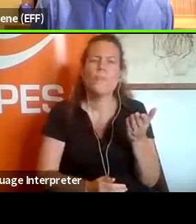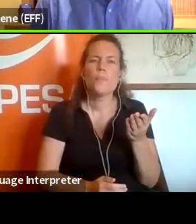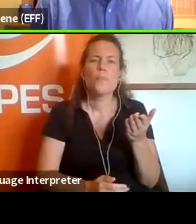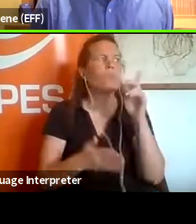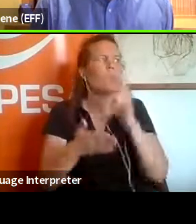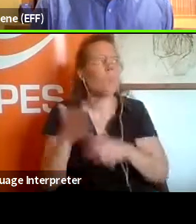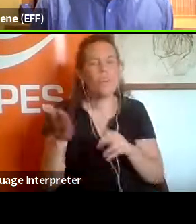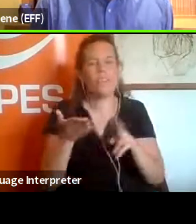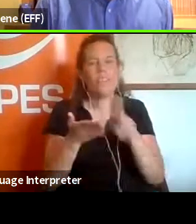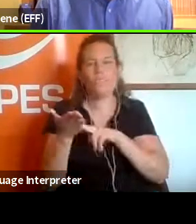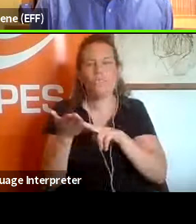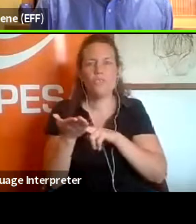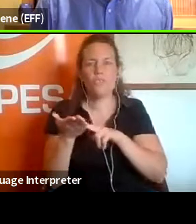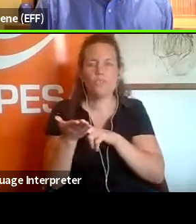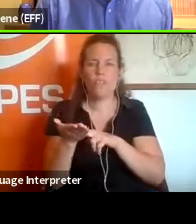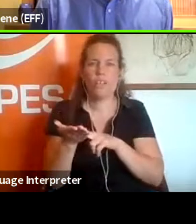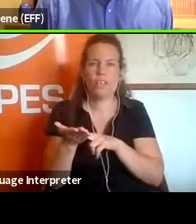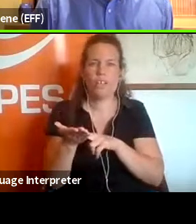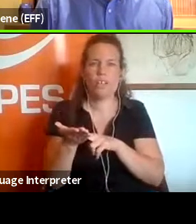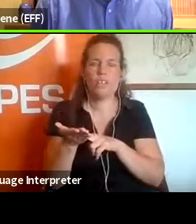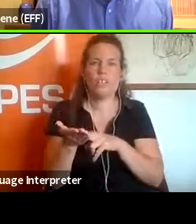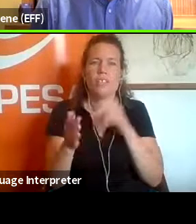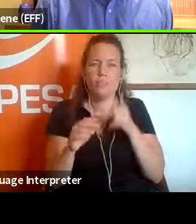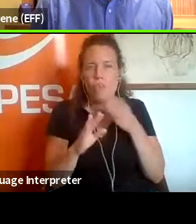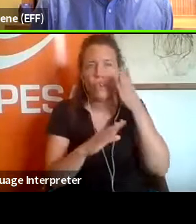going forward?